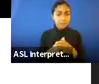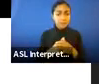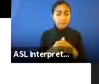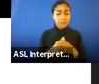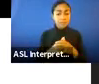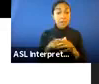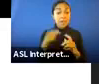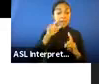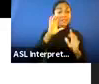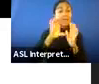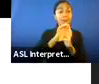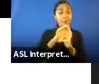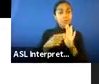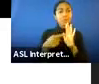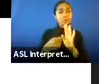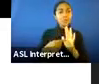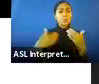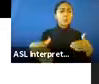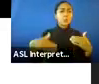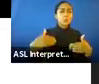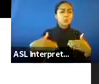of these systems.